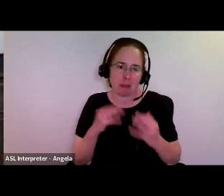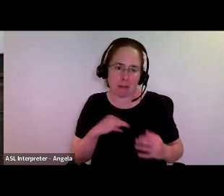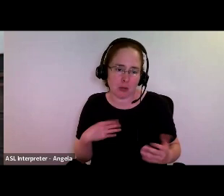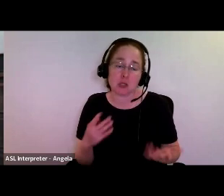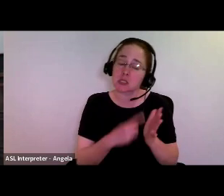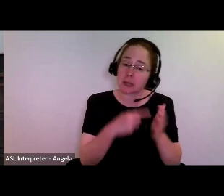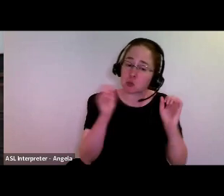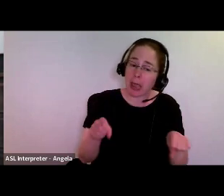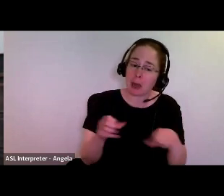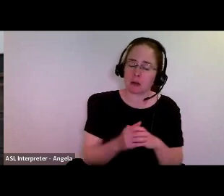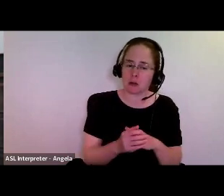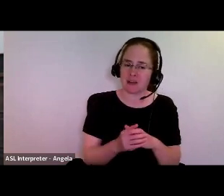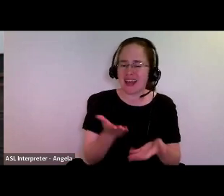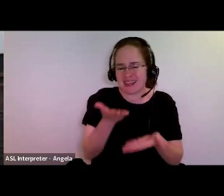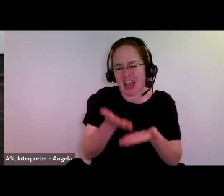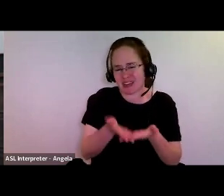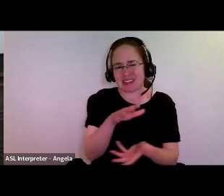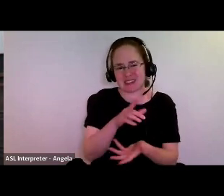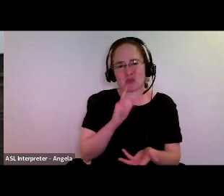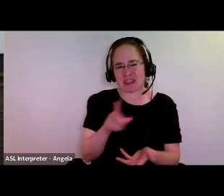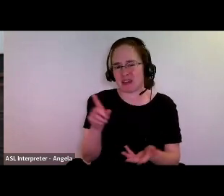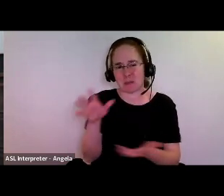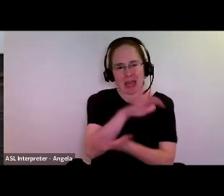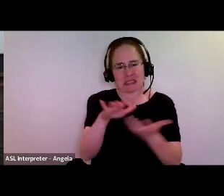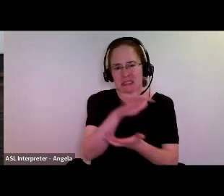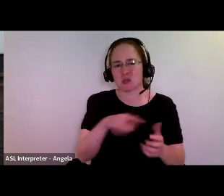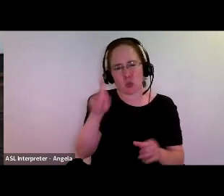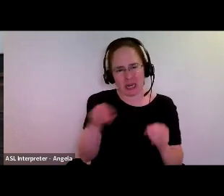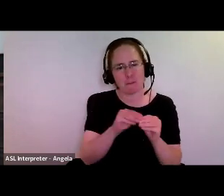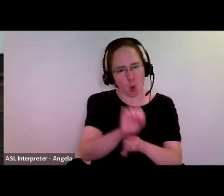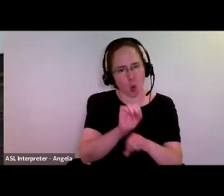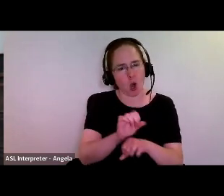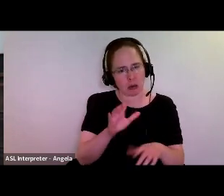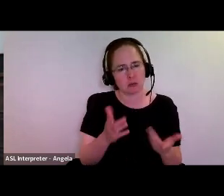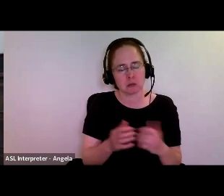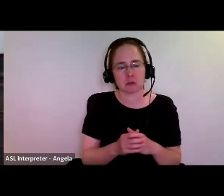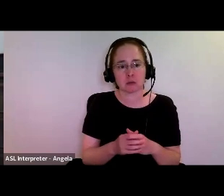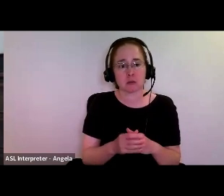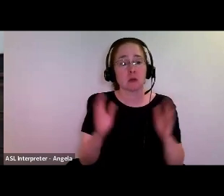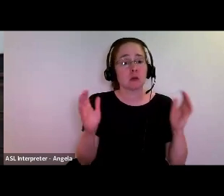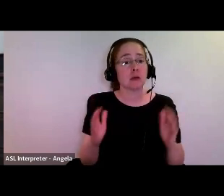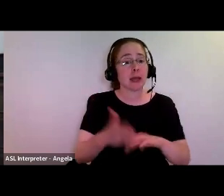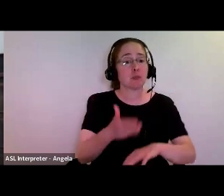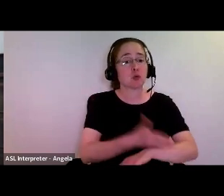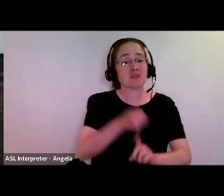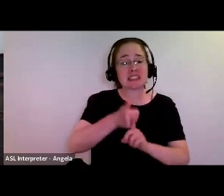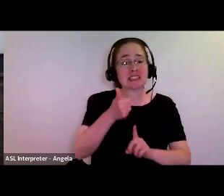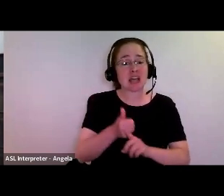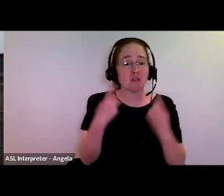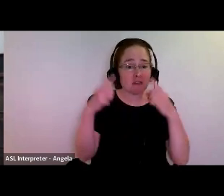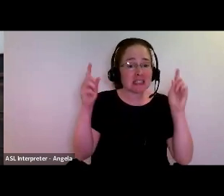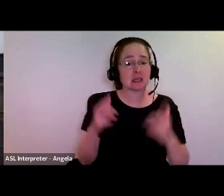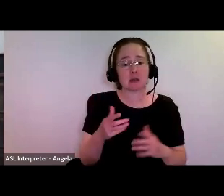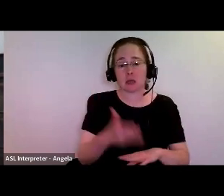can. As I say, the evidence is mixed on that, and more work needs to be done. It does improve self-efficacy, improves emotional